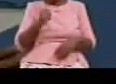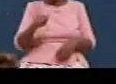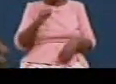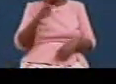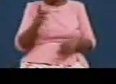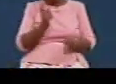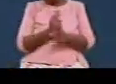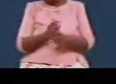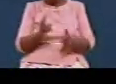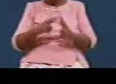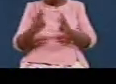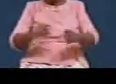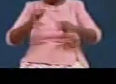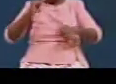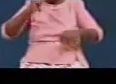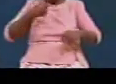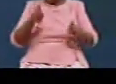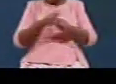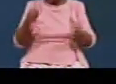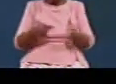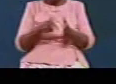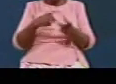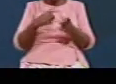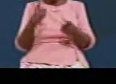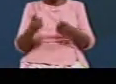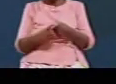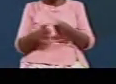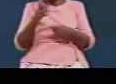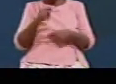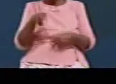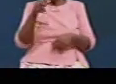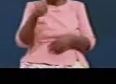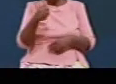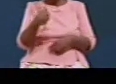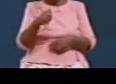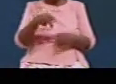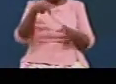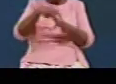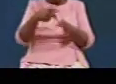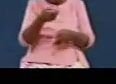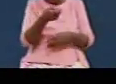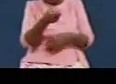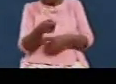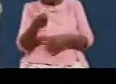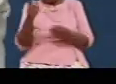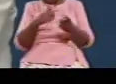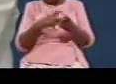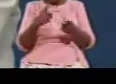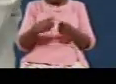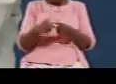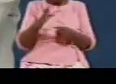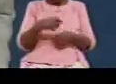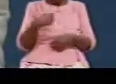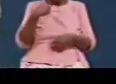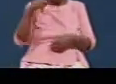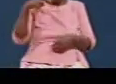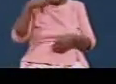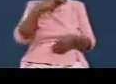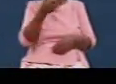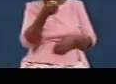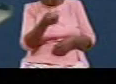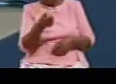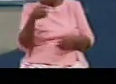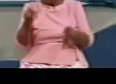like this? And then you cheat a little. And then you tell your own lie a little.